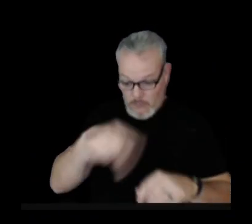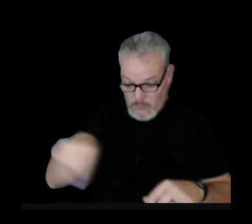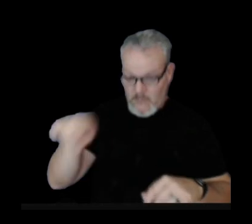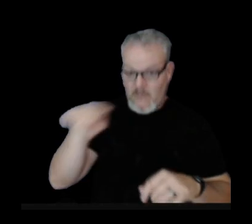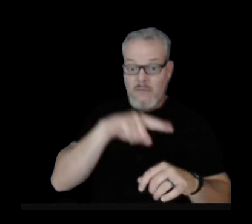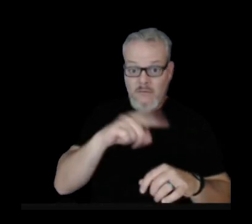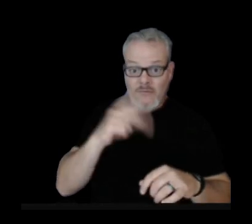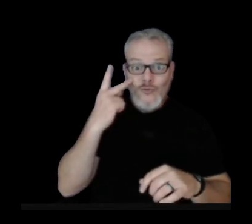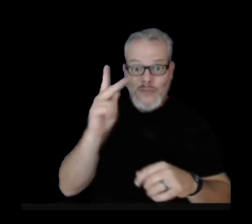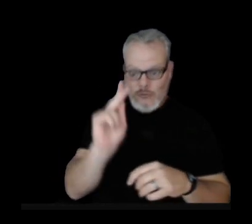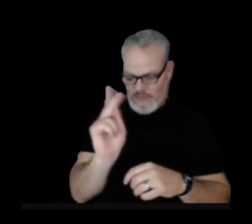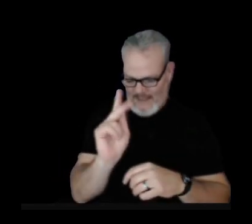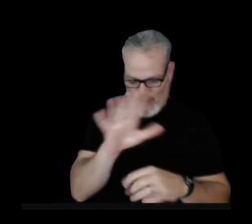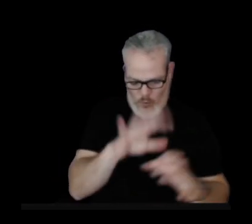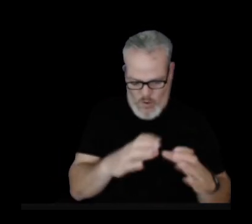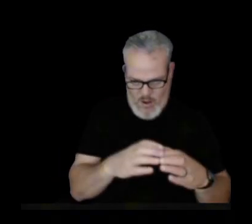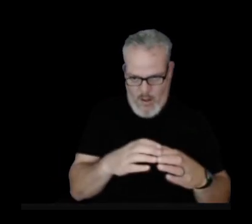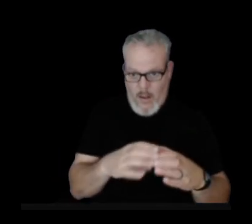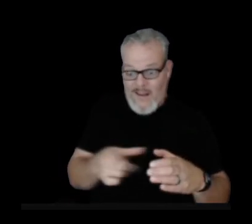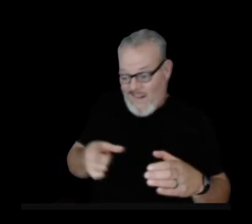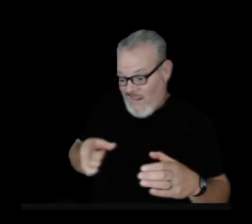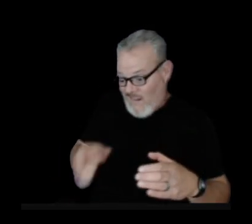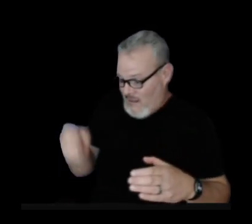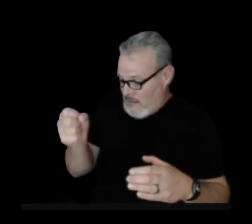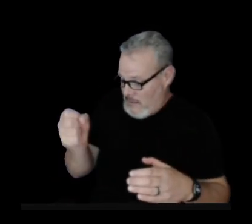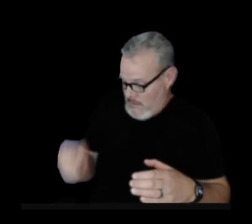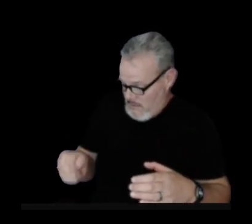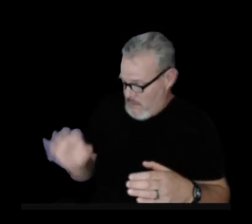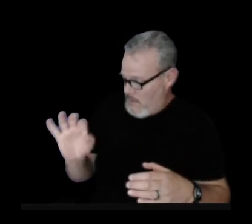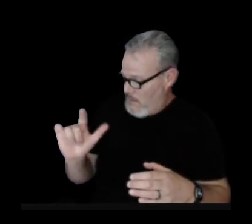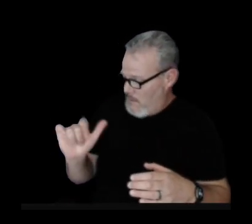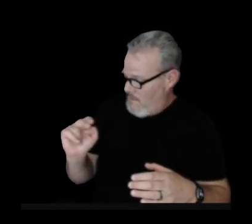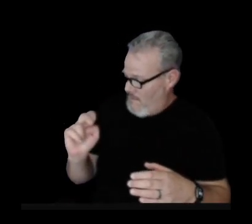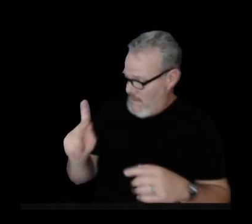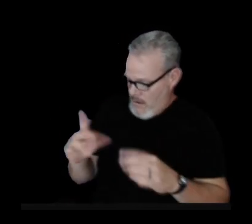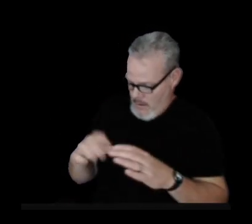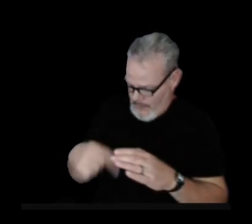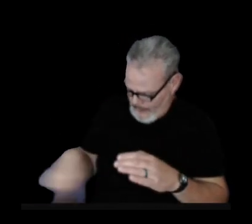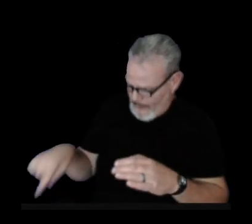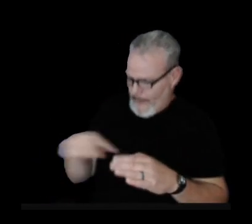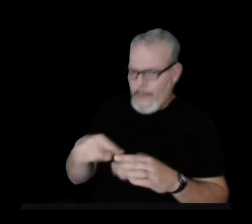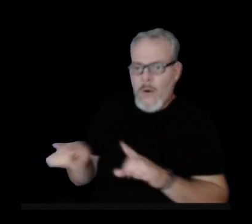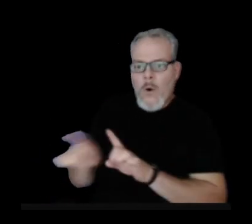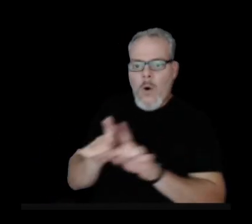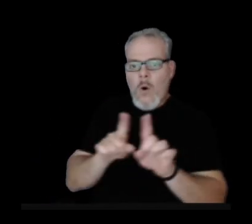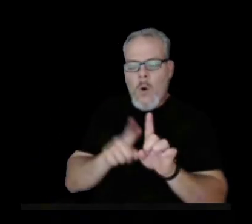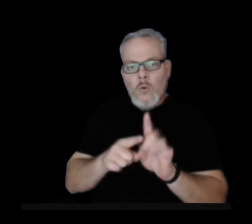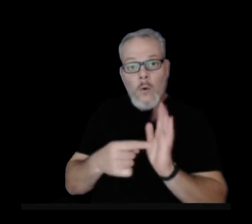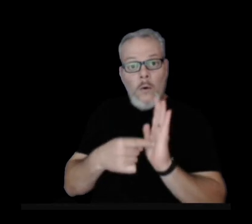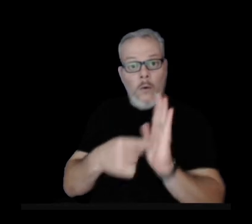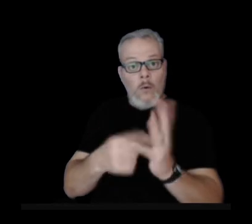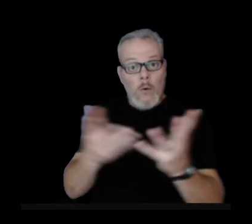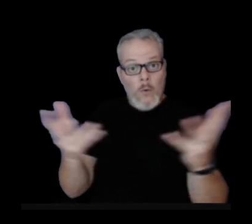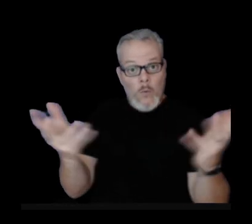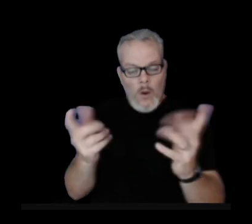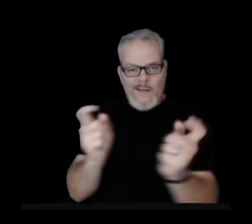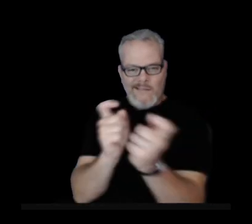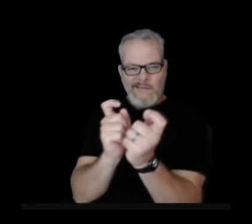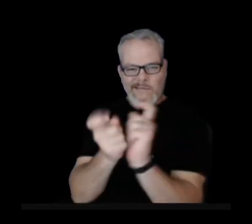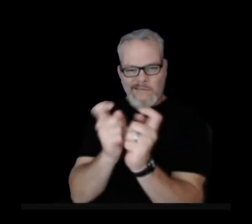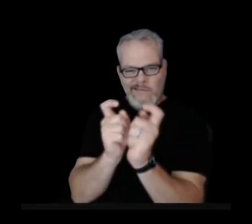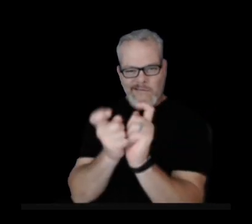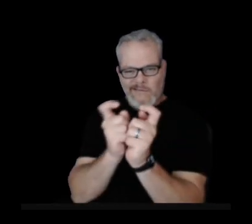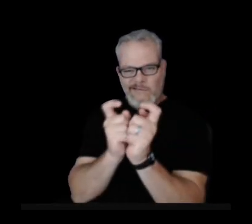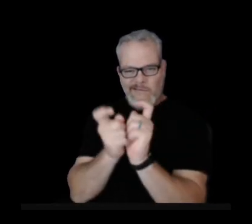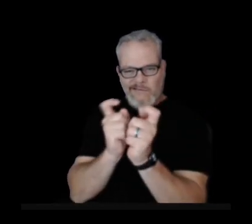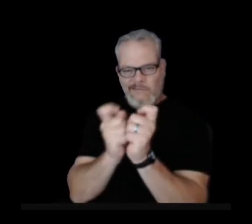this south flank population as well, which usually indicates adjustment of the volcano's south flank to magma building